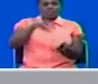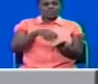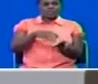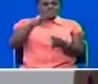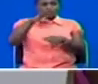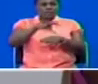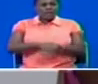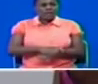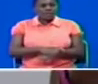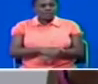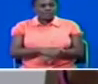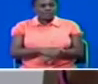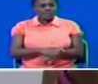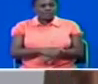the